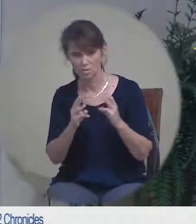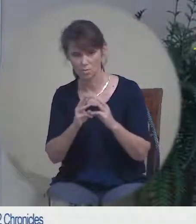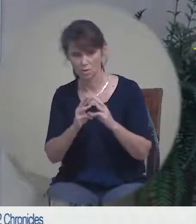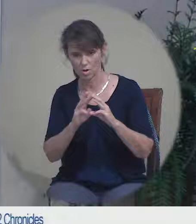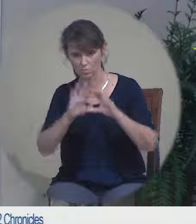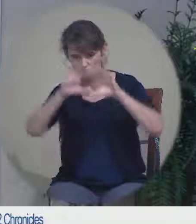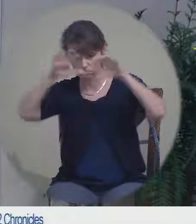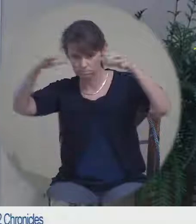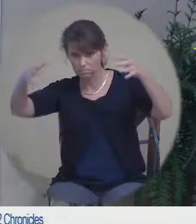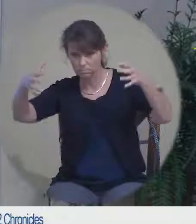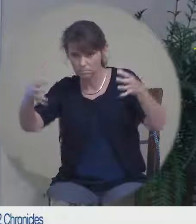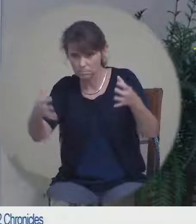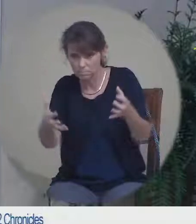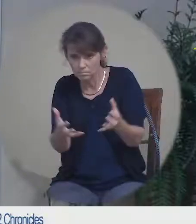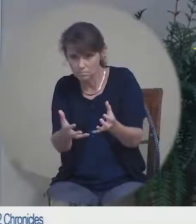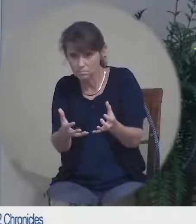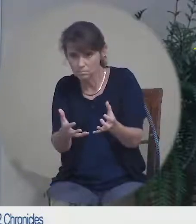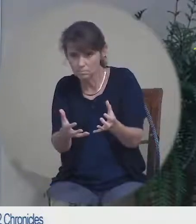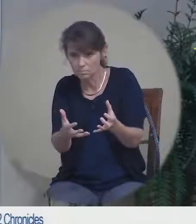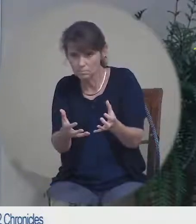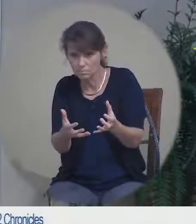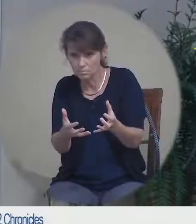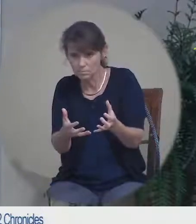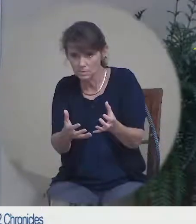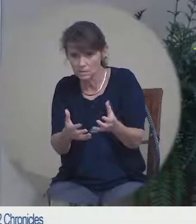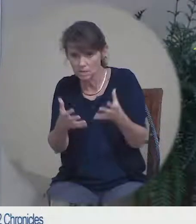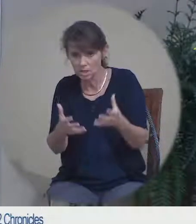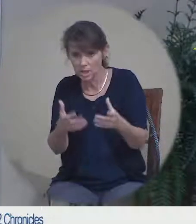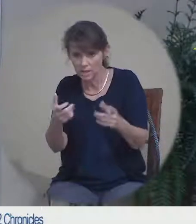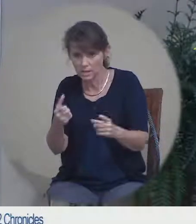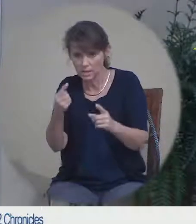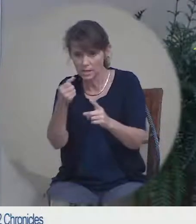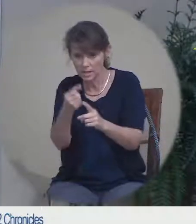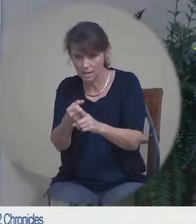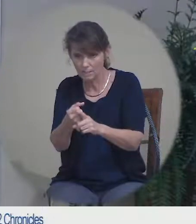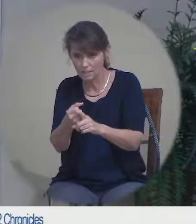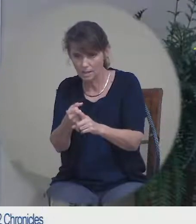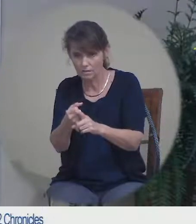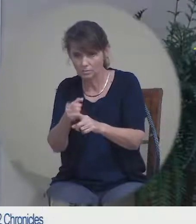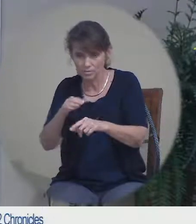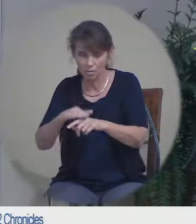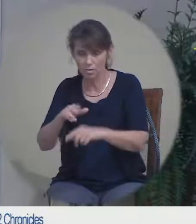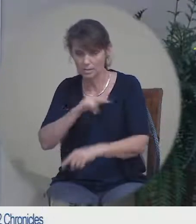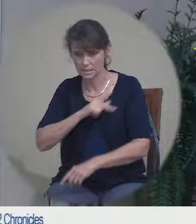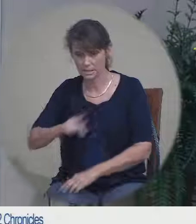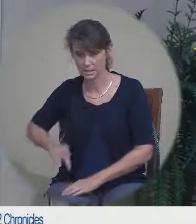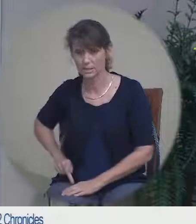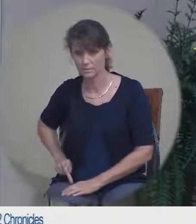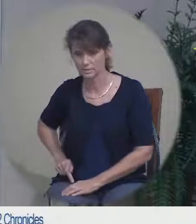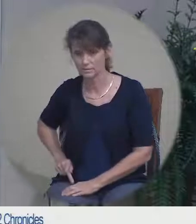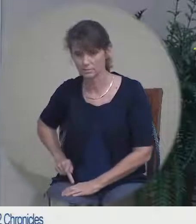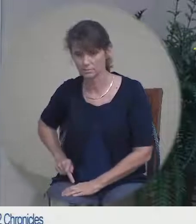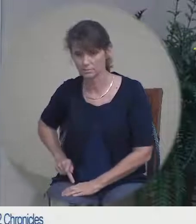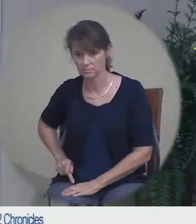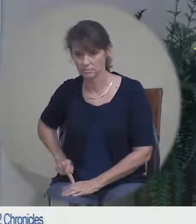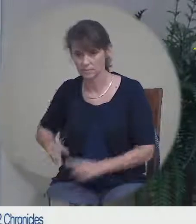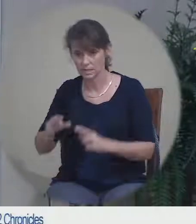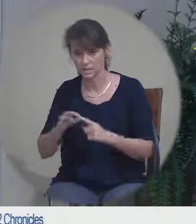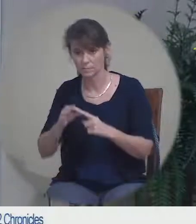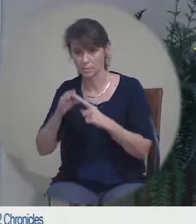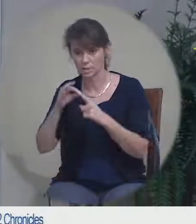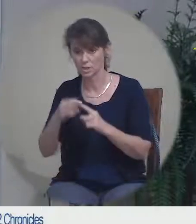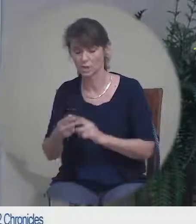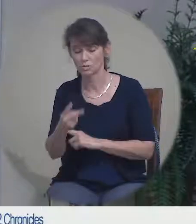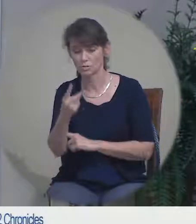stage at large, has a great deal of impact on these kings and what they do. Especially two nations. We've